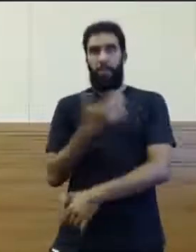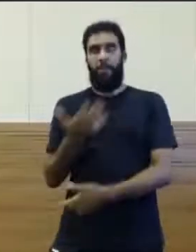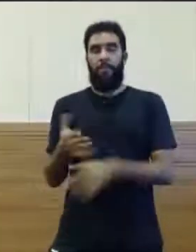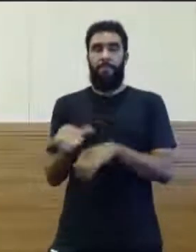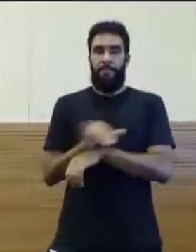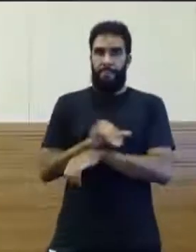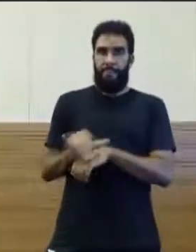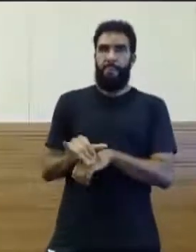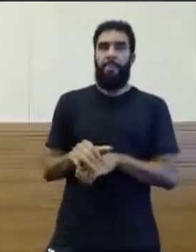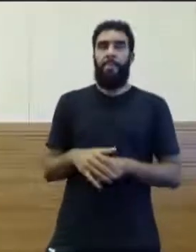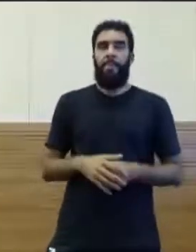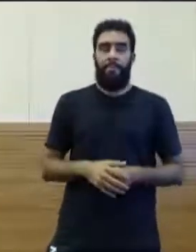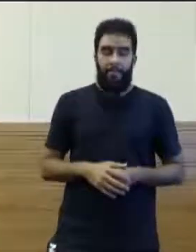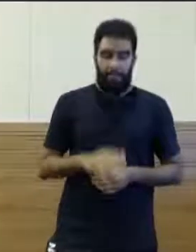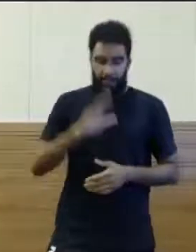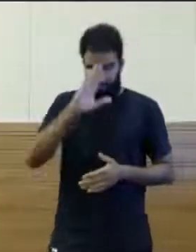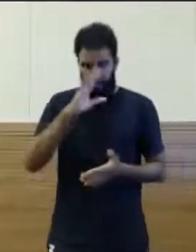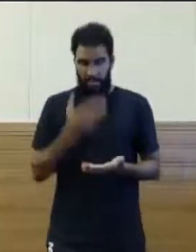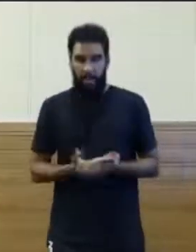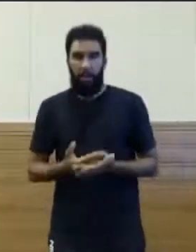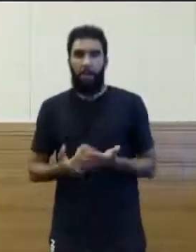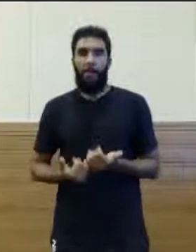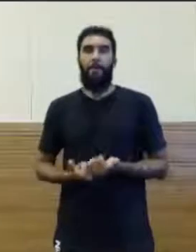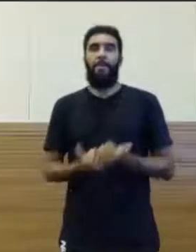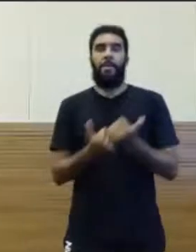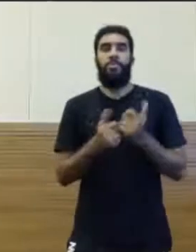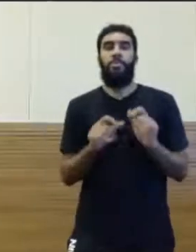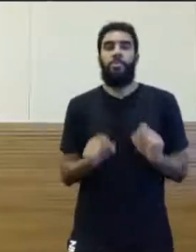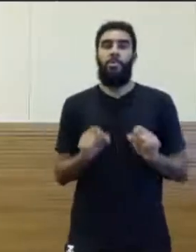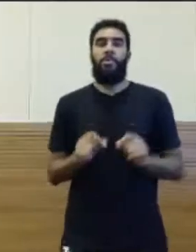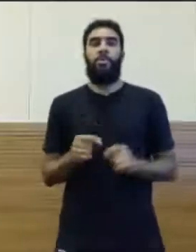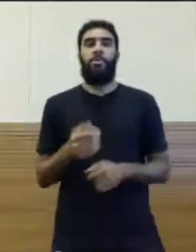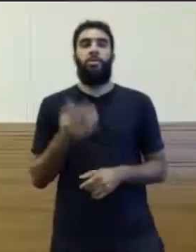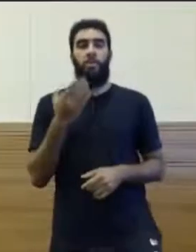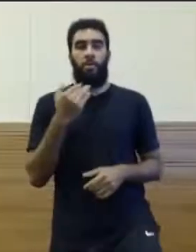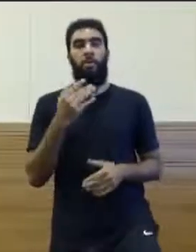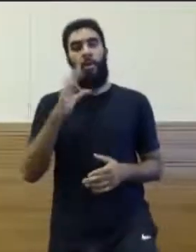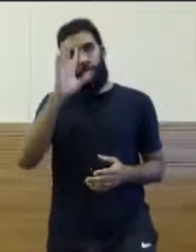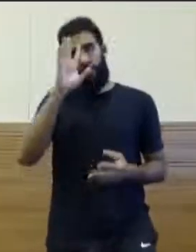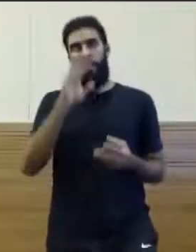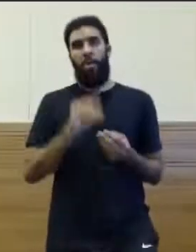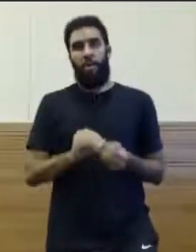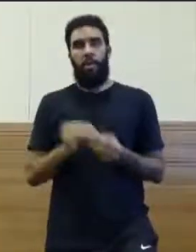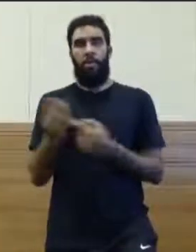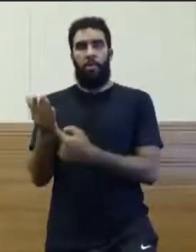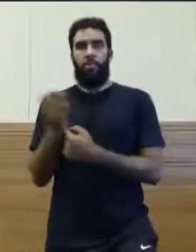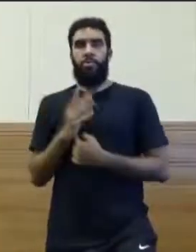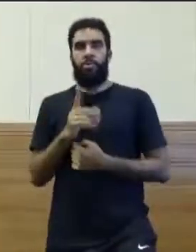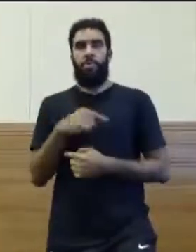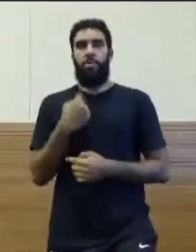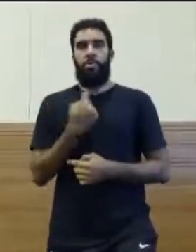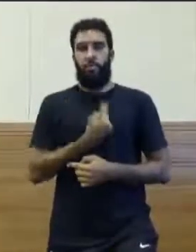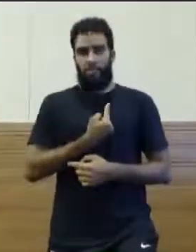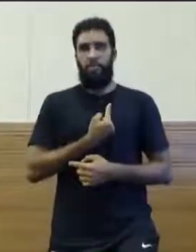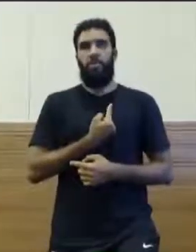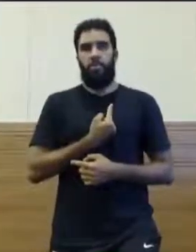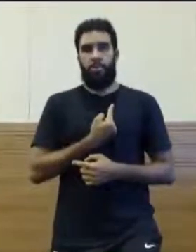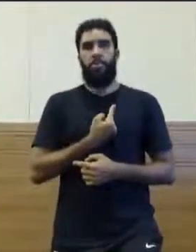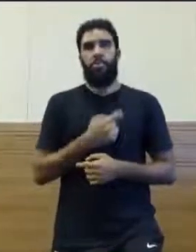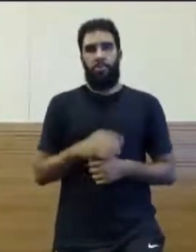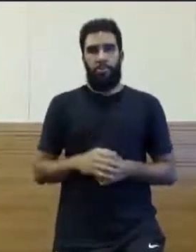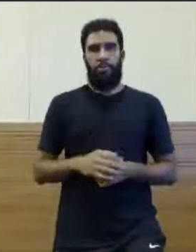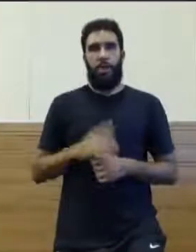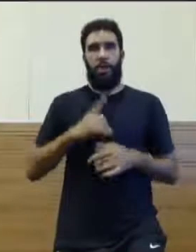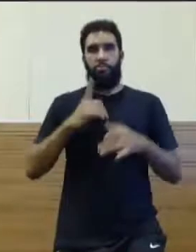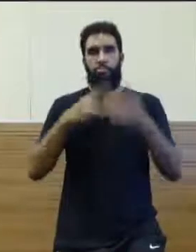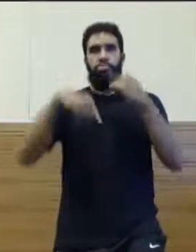this is a strategy that supported on these guidelines, and we understand that those will